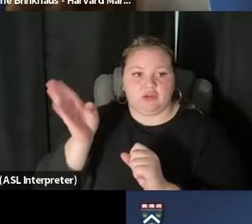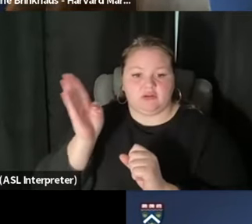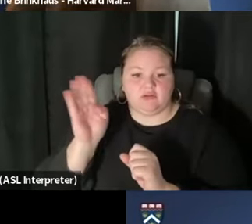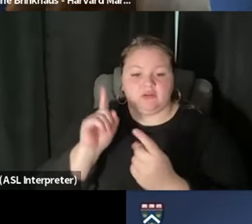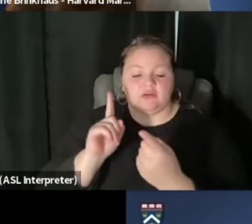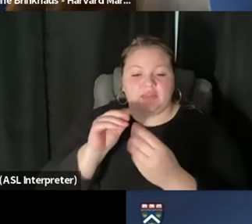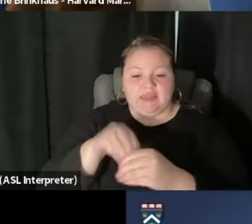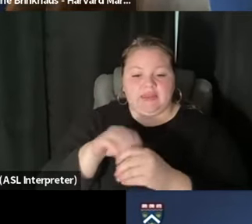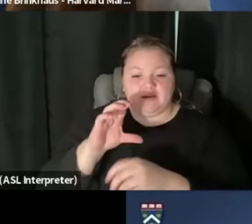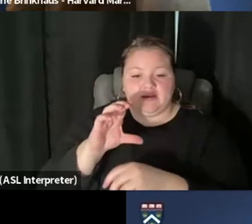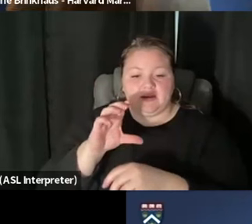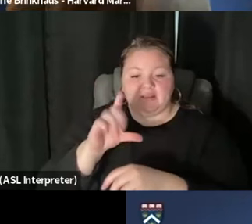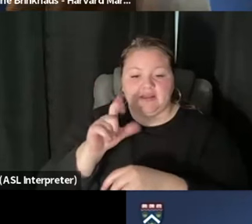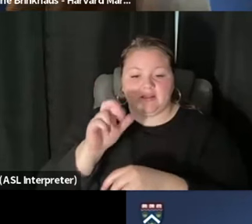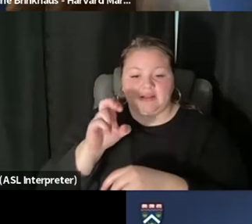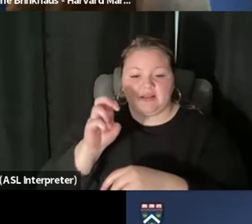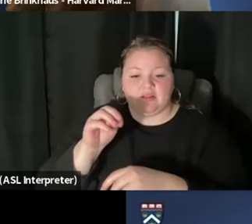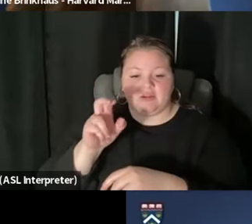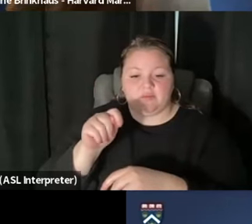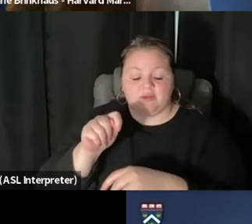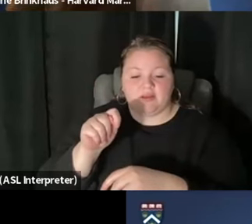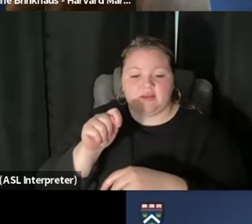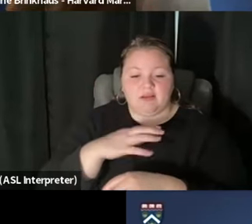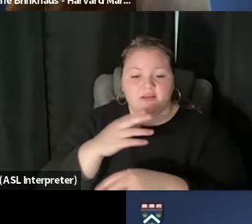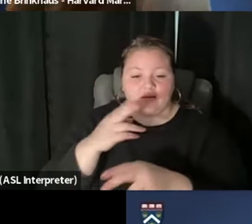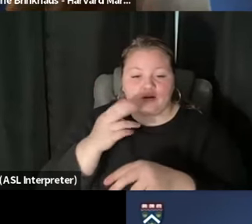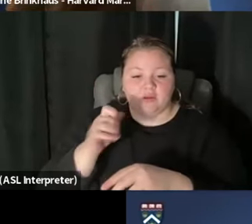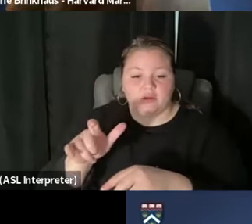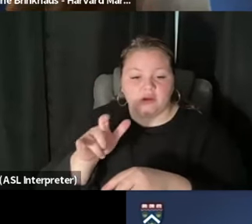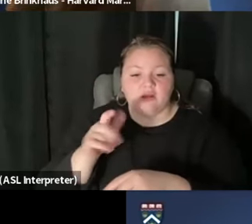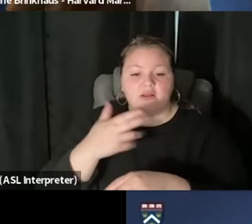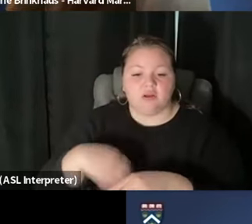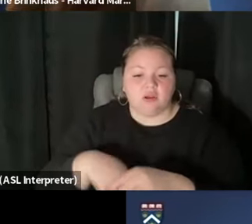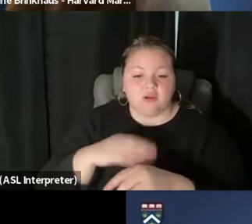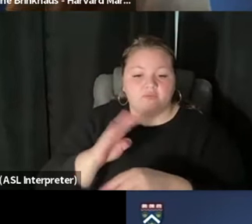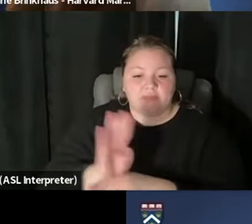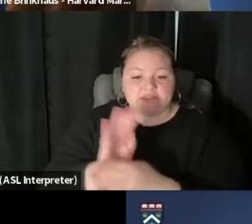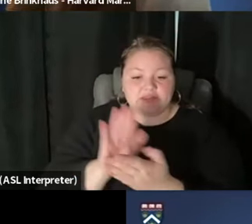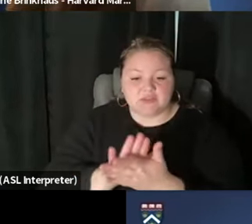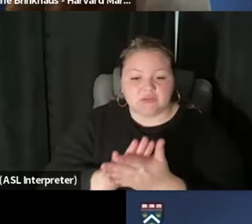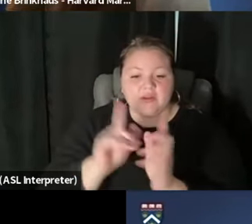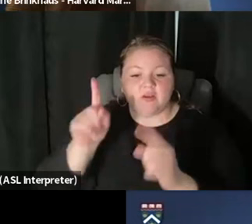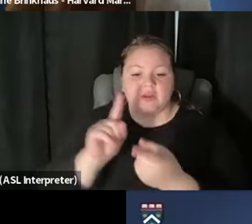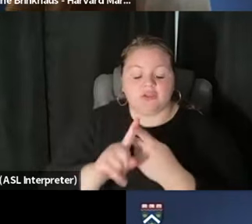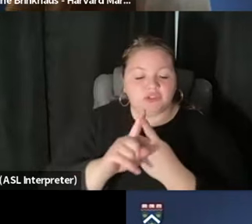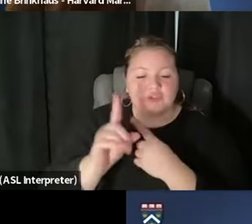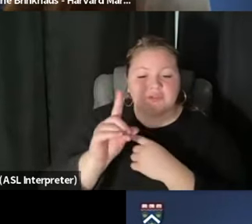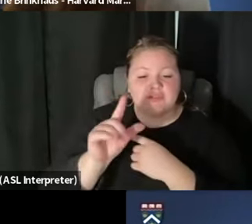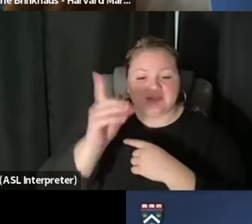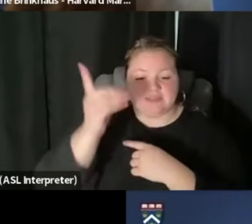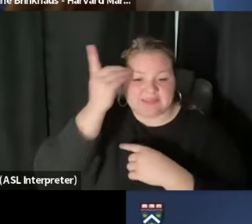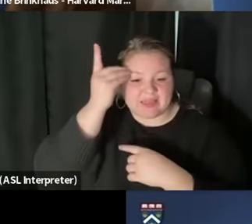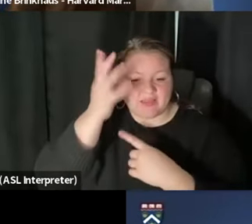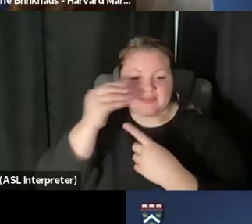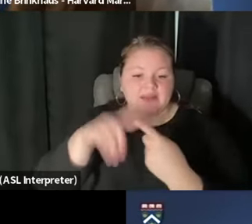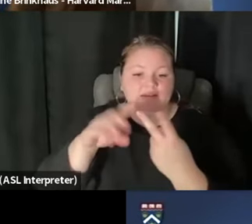Claremont Hall on Harvard Business School, and I got to travel to Dallas and San Francisco on several startup conferences. So